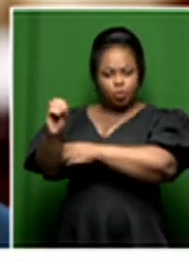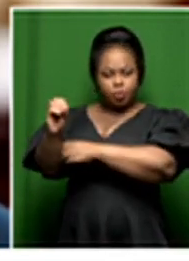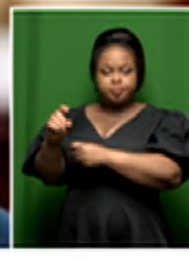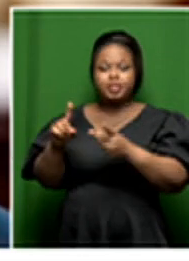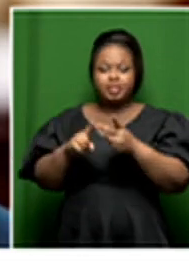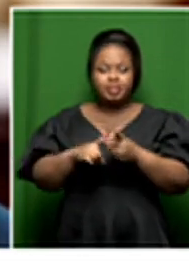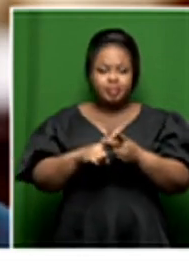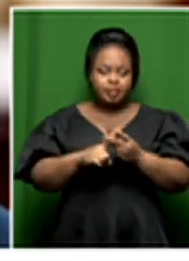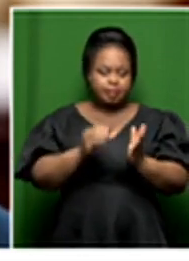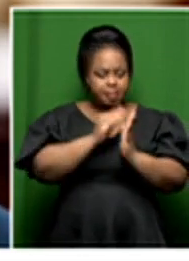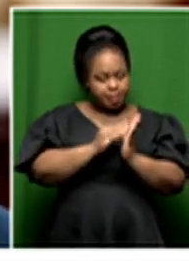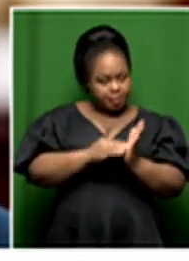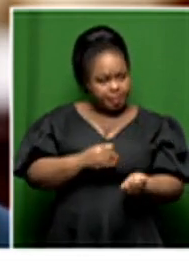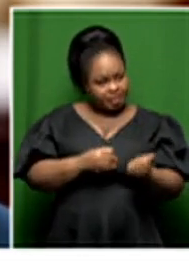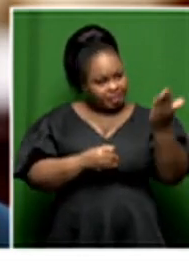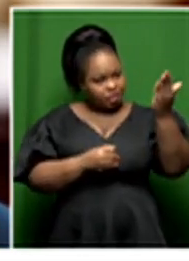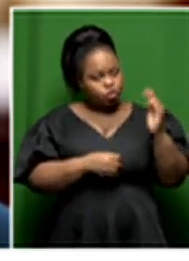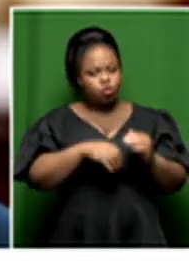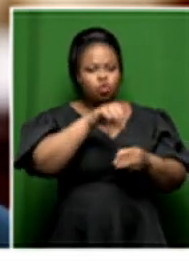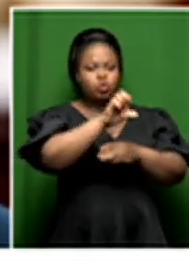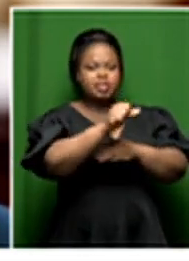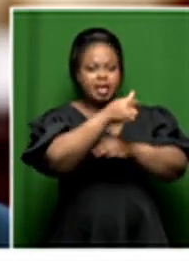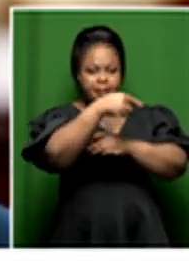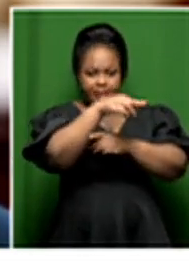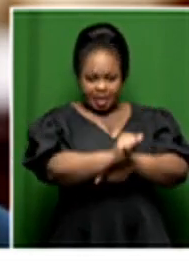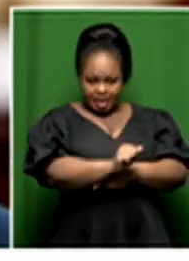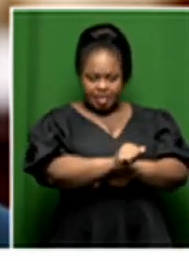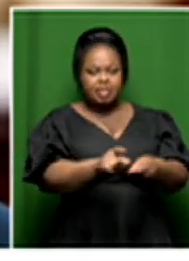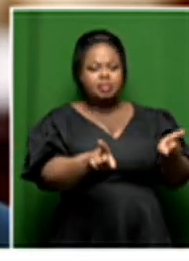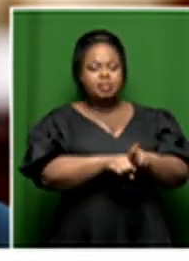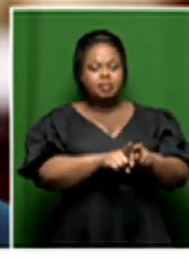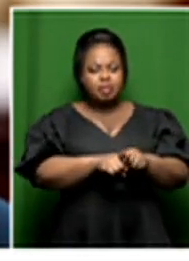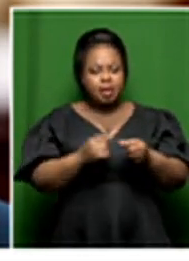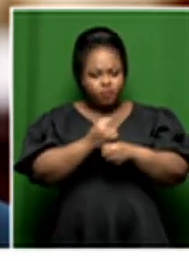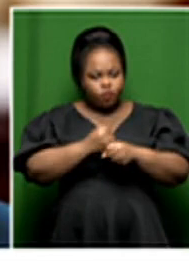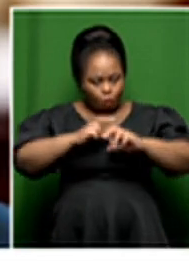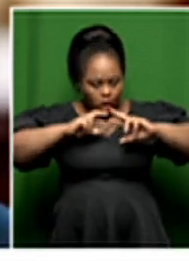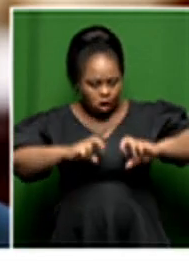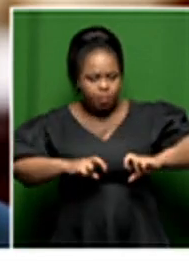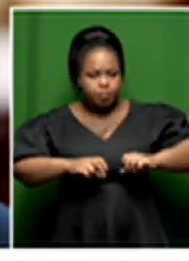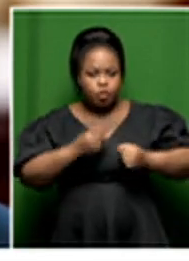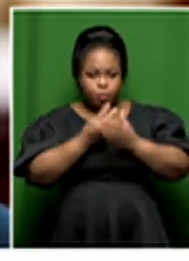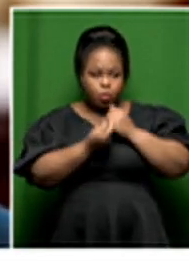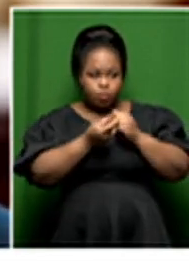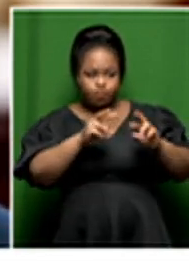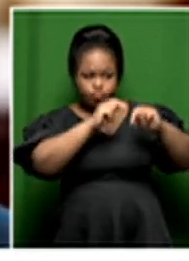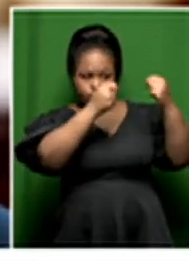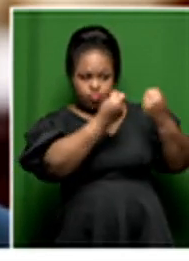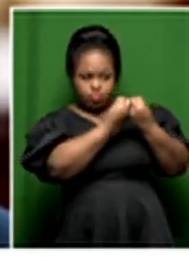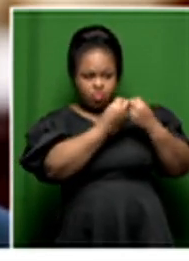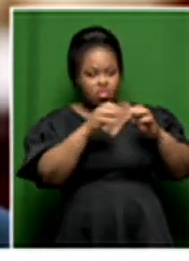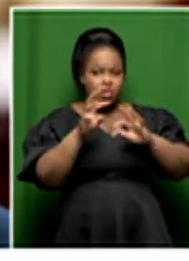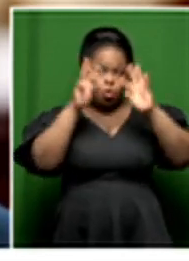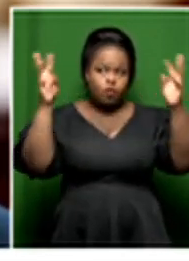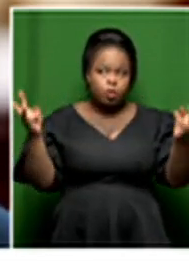our regulator. Okay. And on the back of those submissions and tests made, the regulators, both nationally and